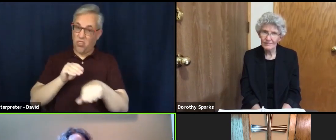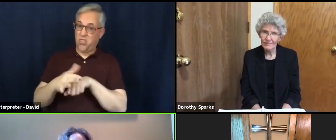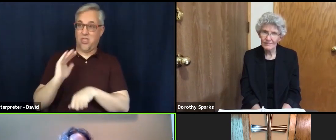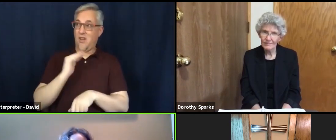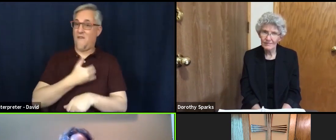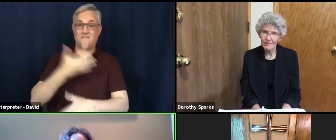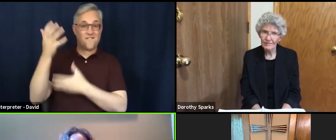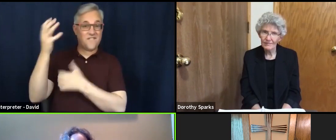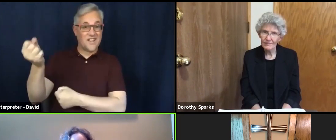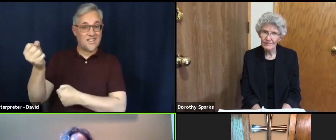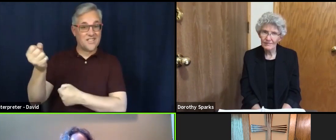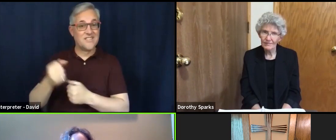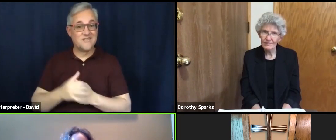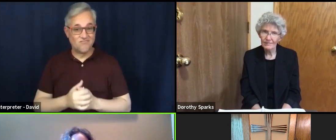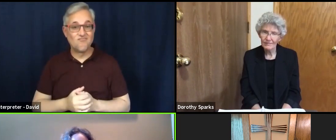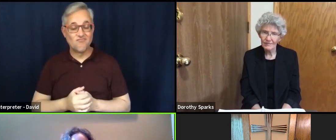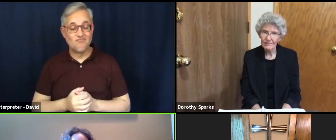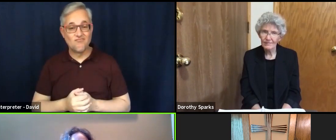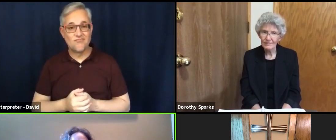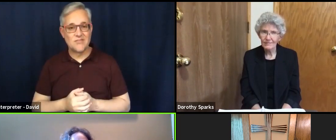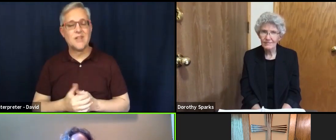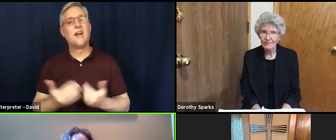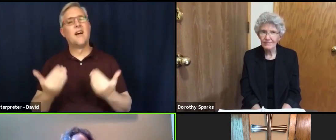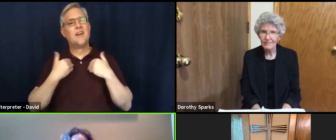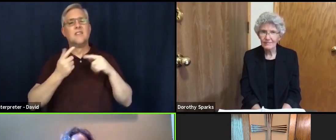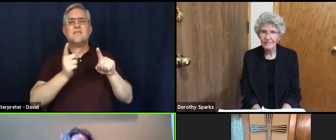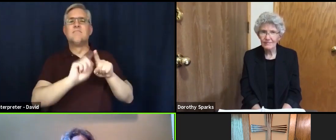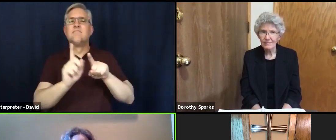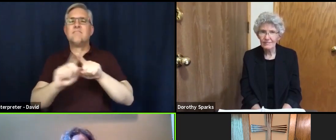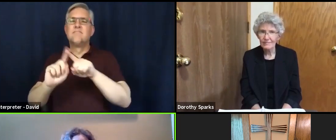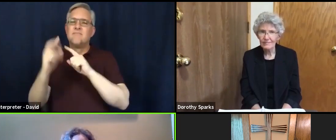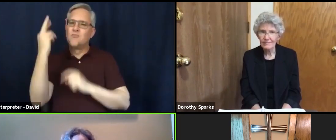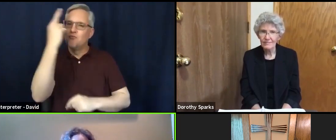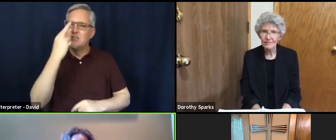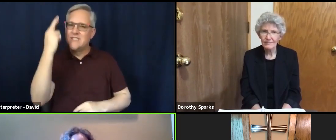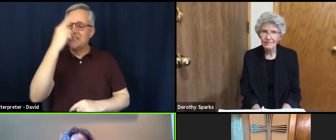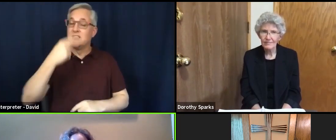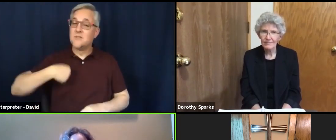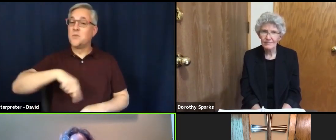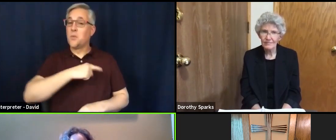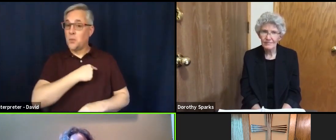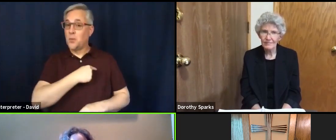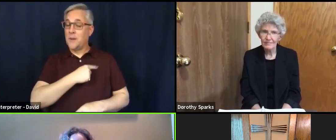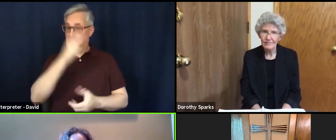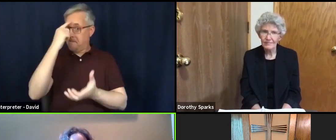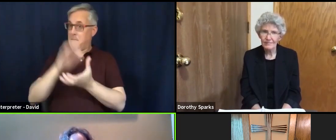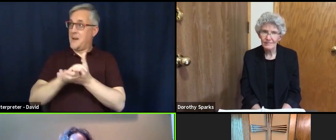So there are lots of reasons why we believers need to be encouraged.